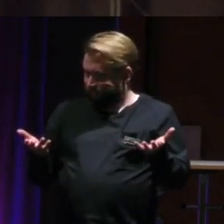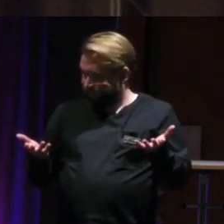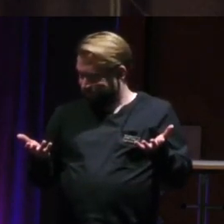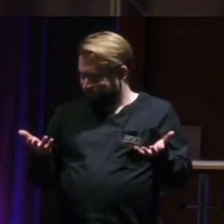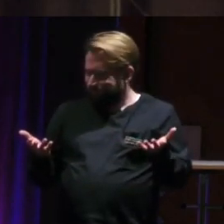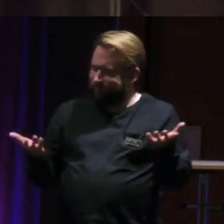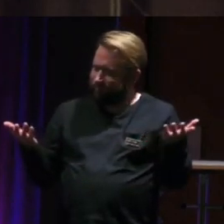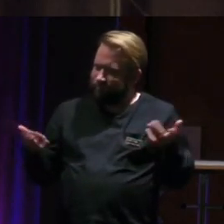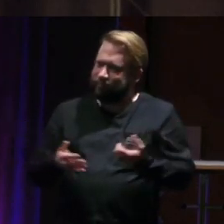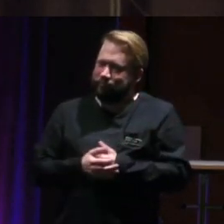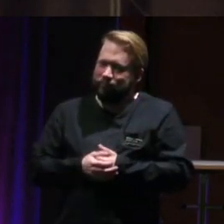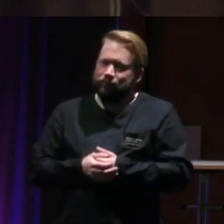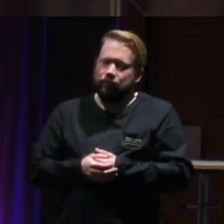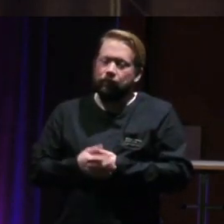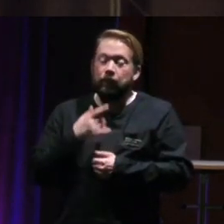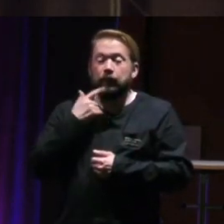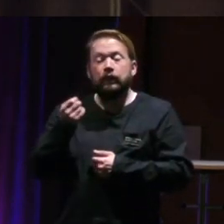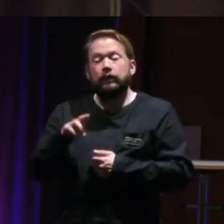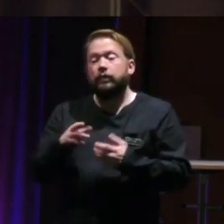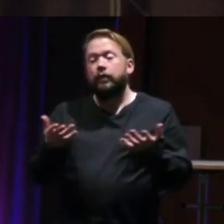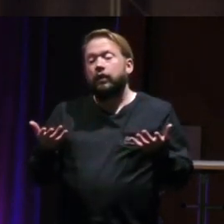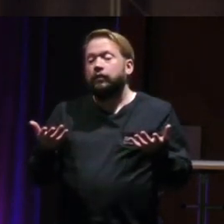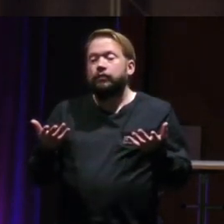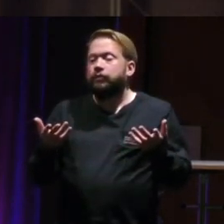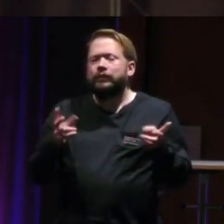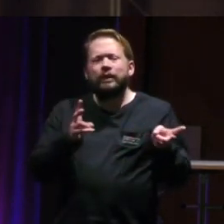me. So everybody's having his own